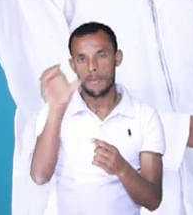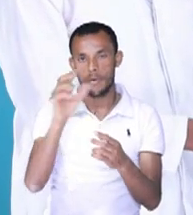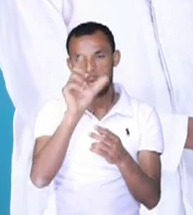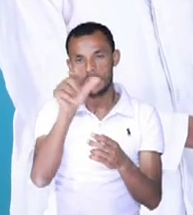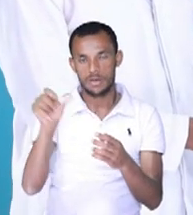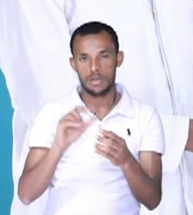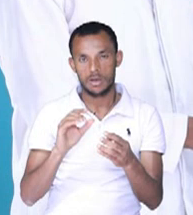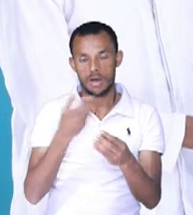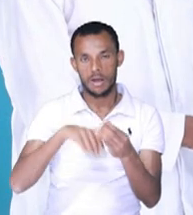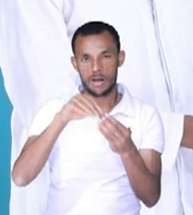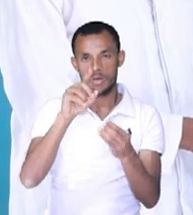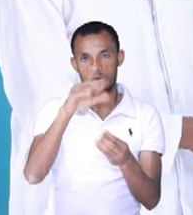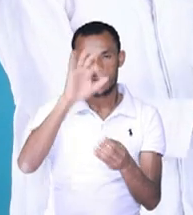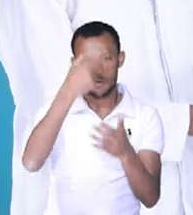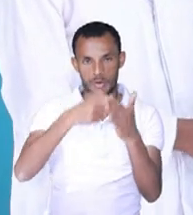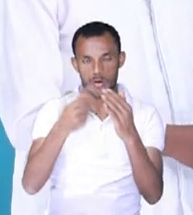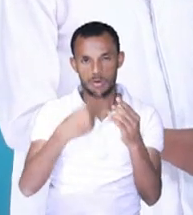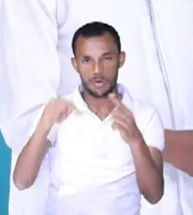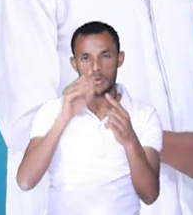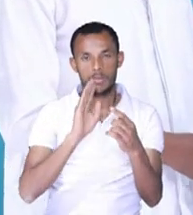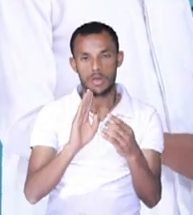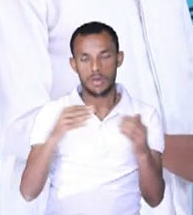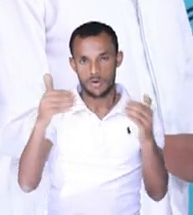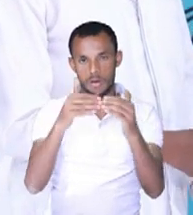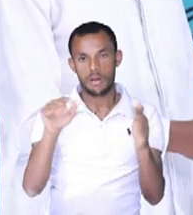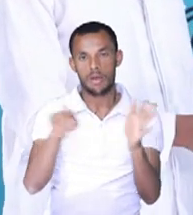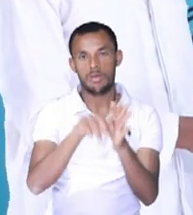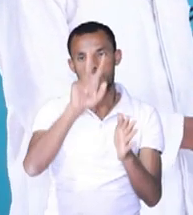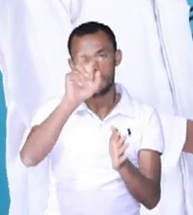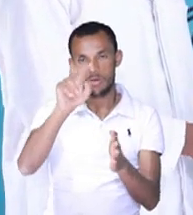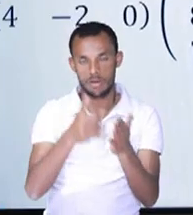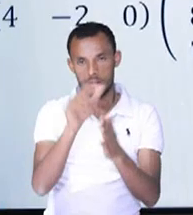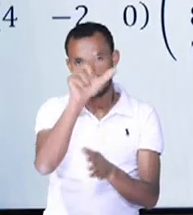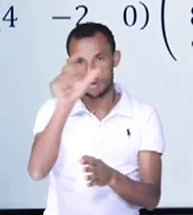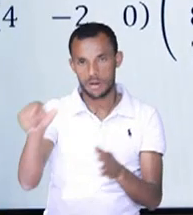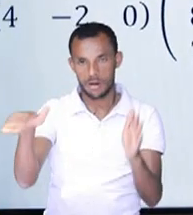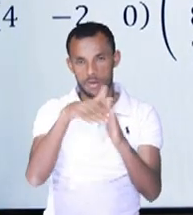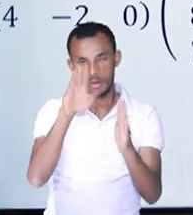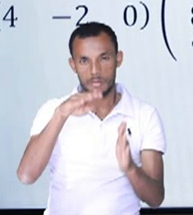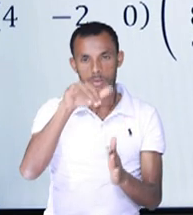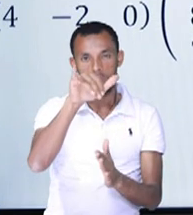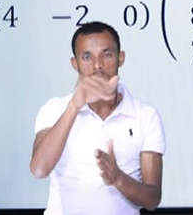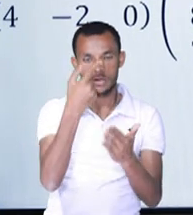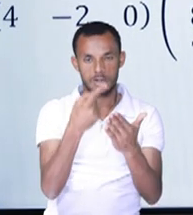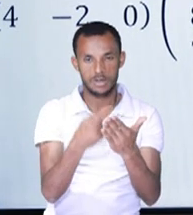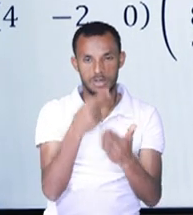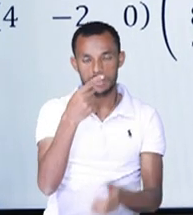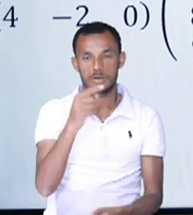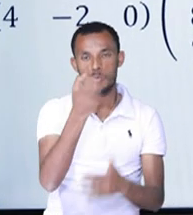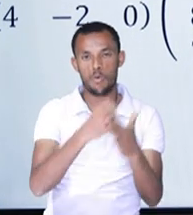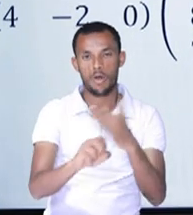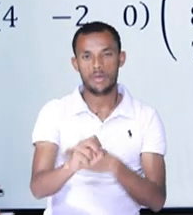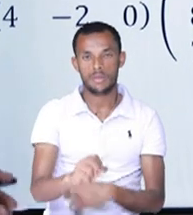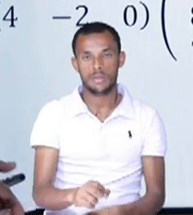up. You will get a value to be equal to -20. It is a matrix represented by this